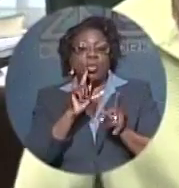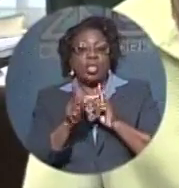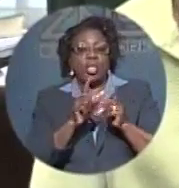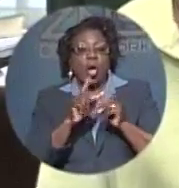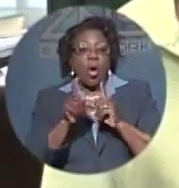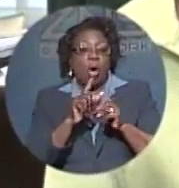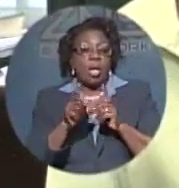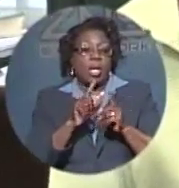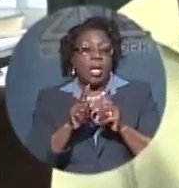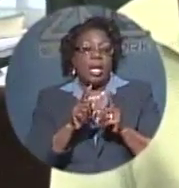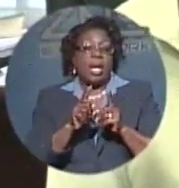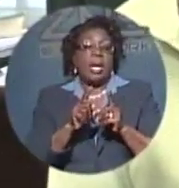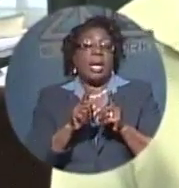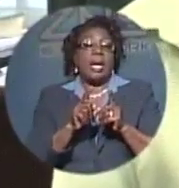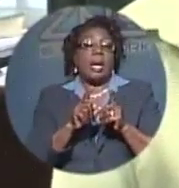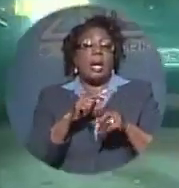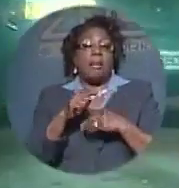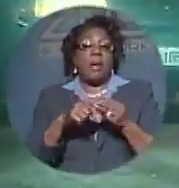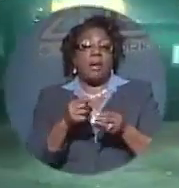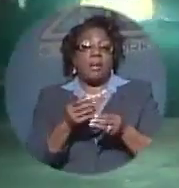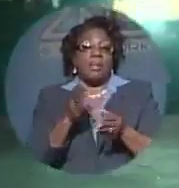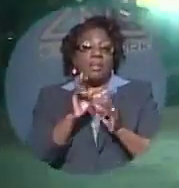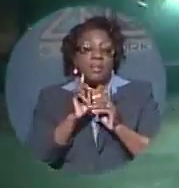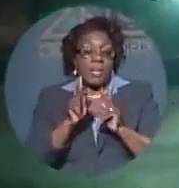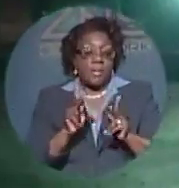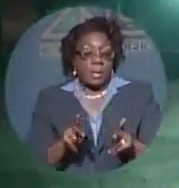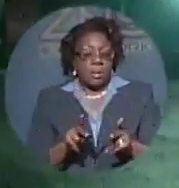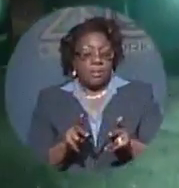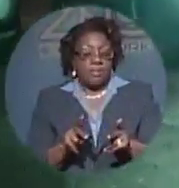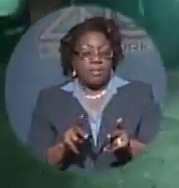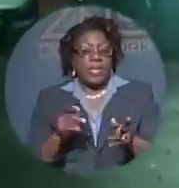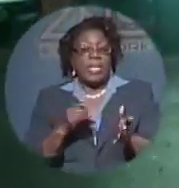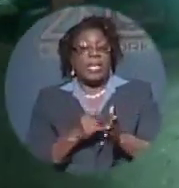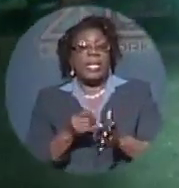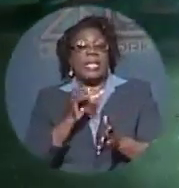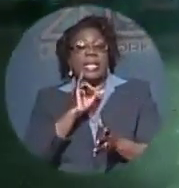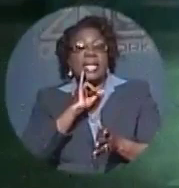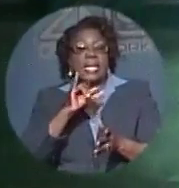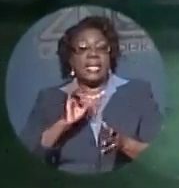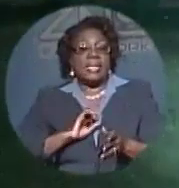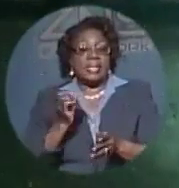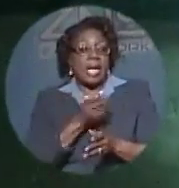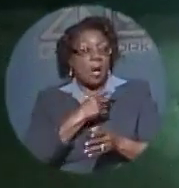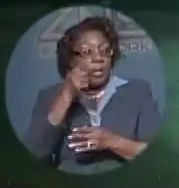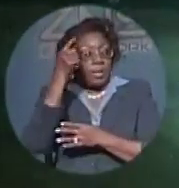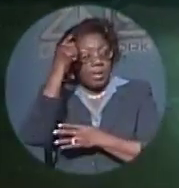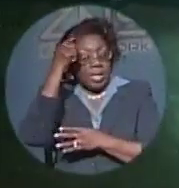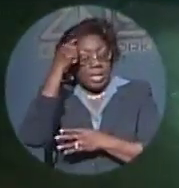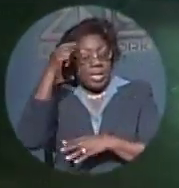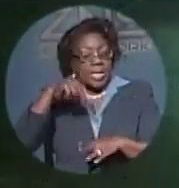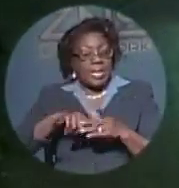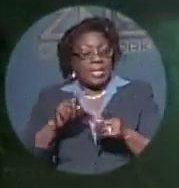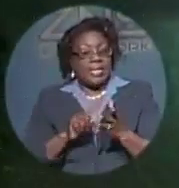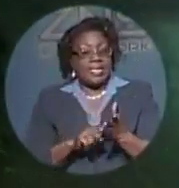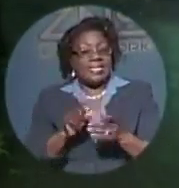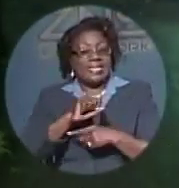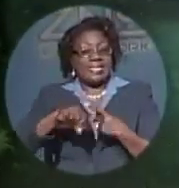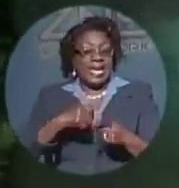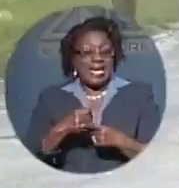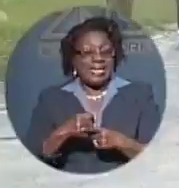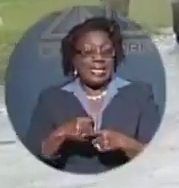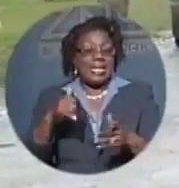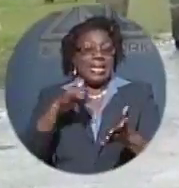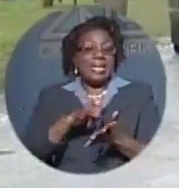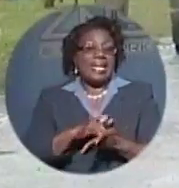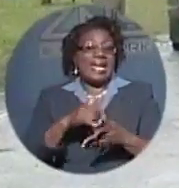up, clapping, and cheering about it. It is our thinking in this society that needs adjusting. Dr. Thompson believes